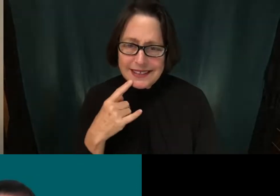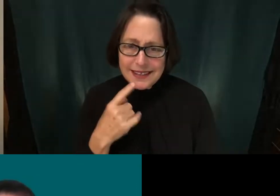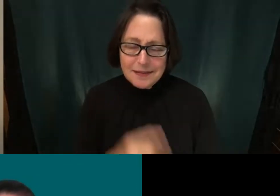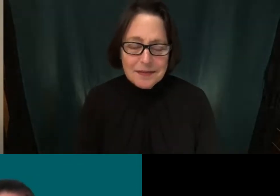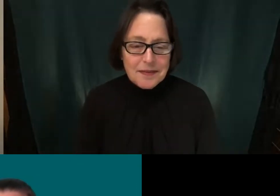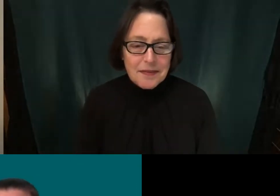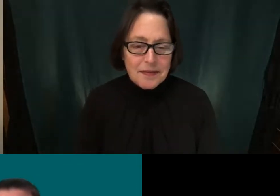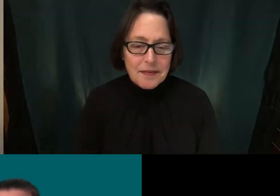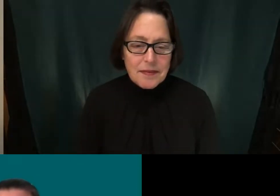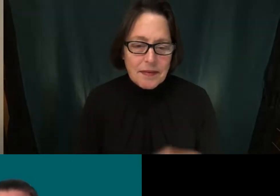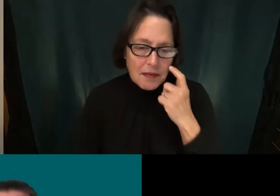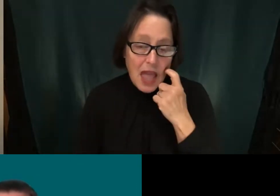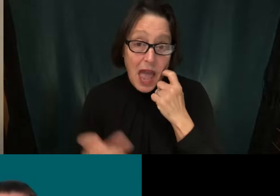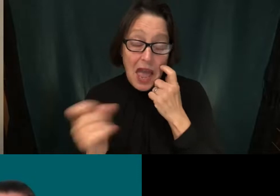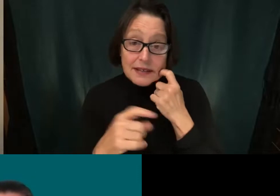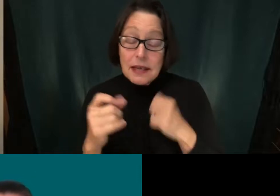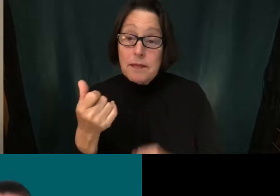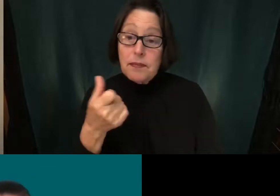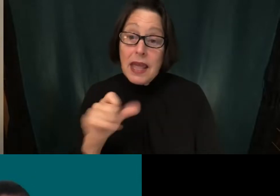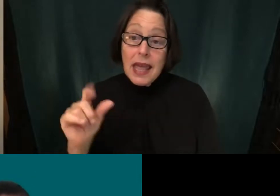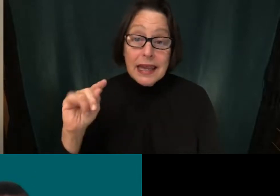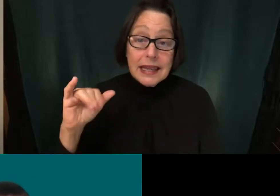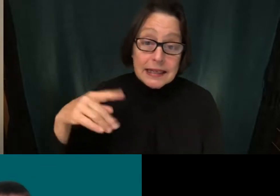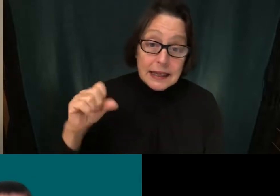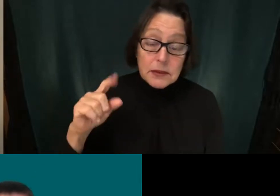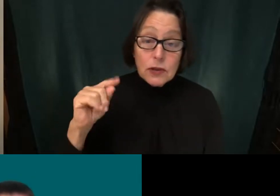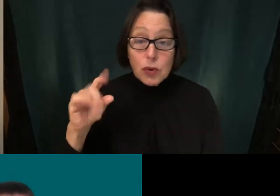Any tips or tools on engaging our leadership?